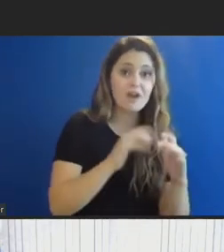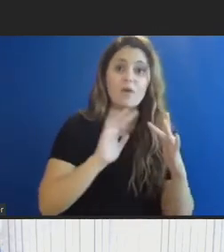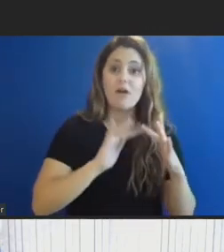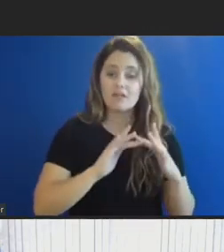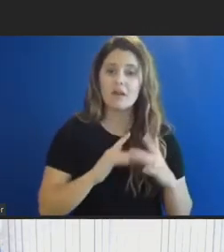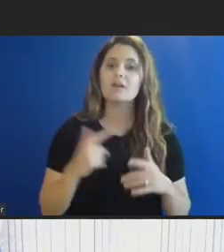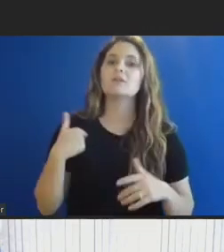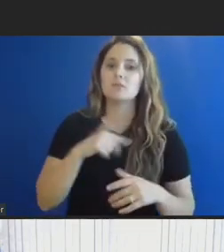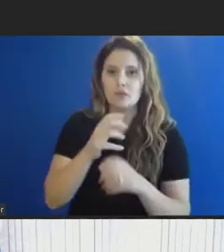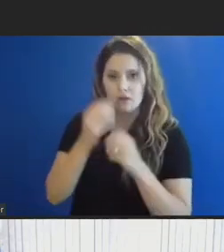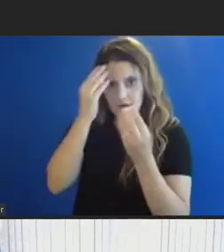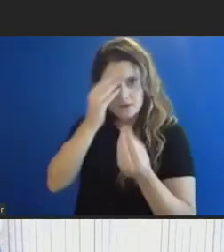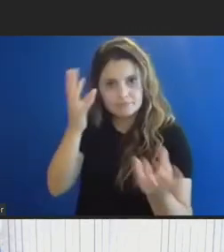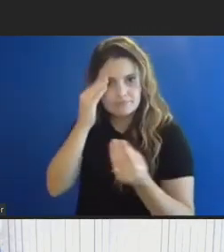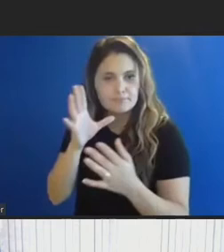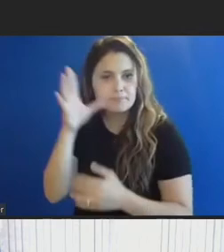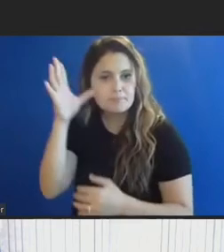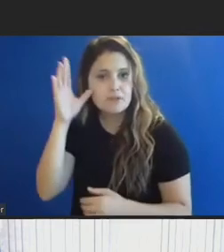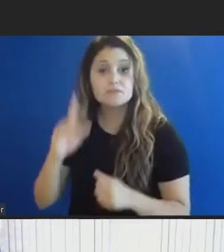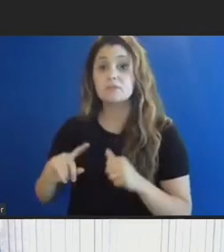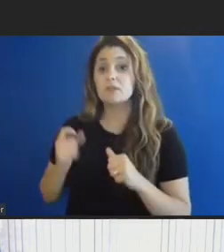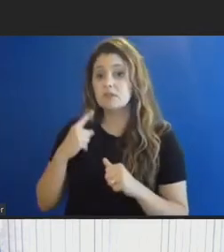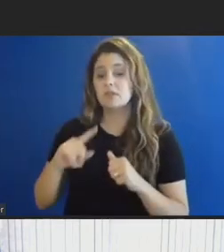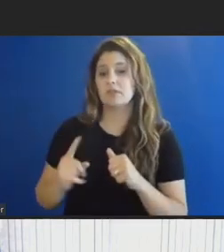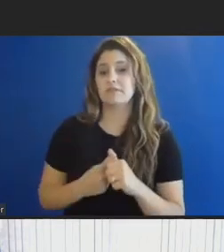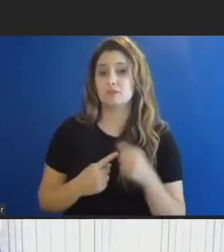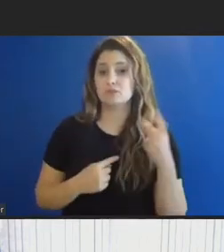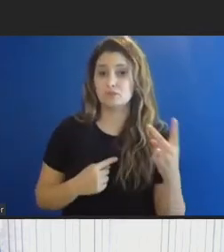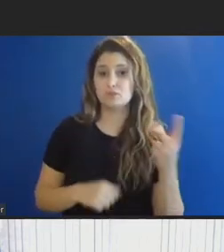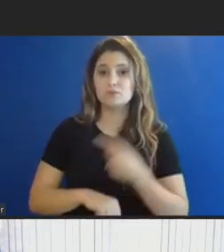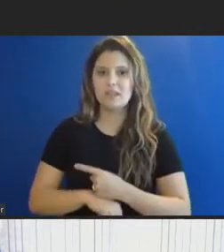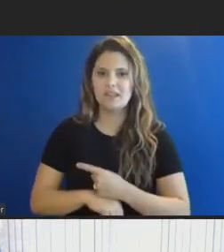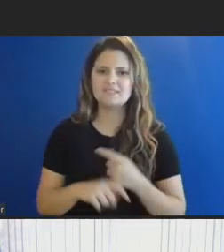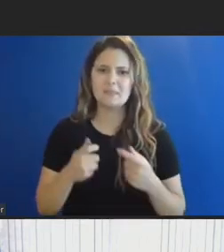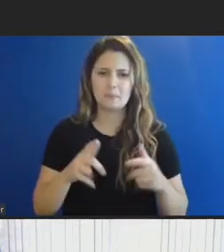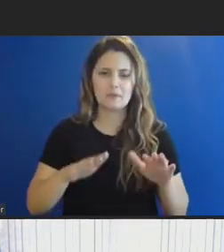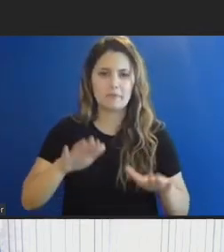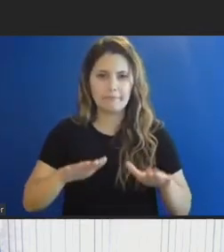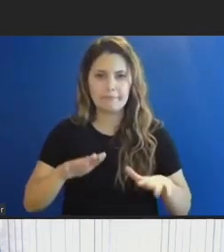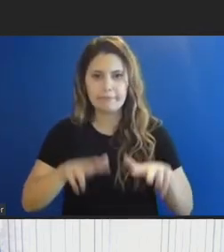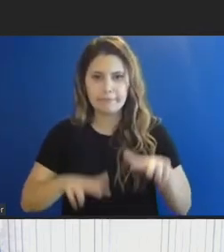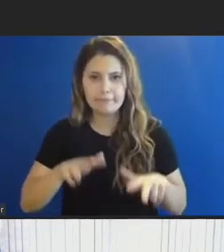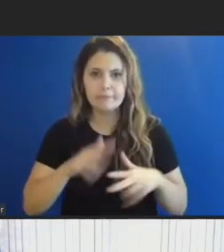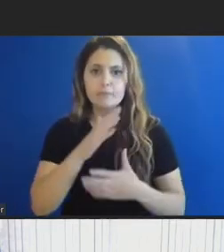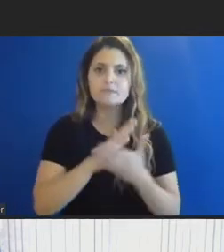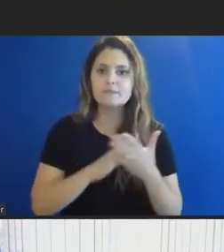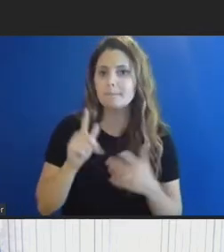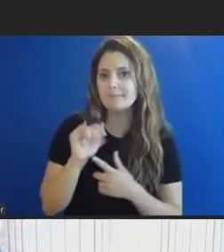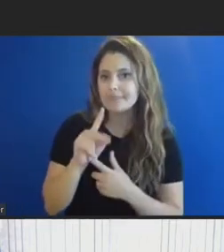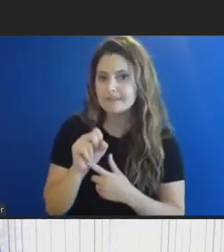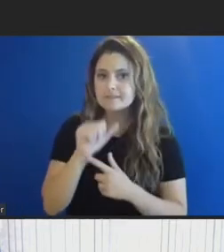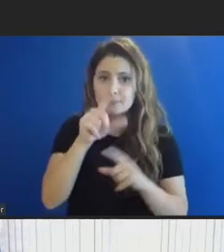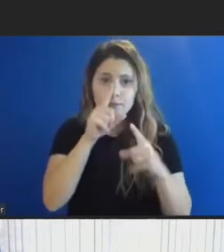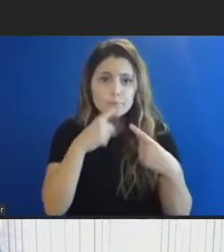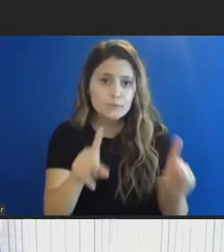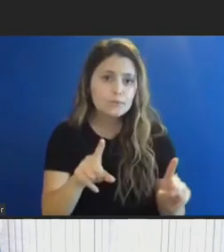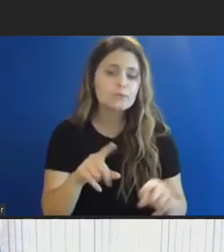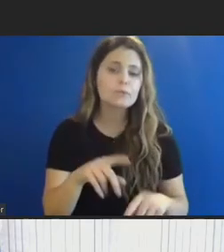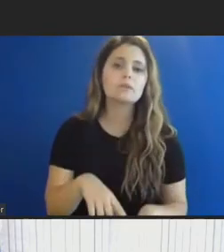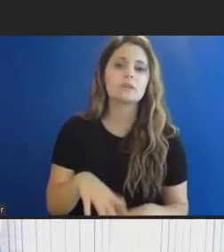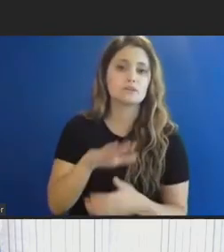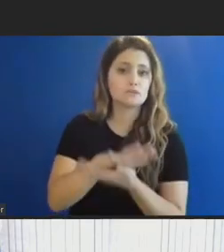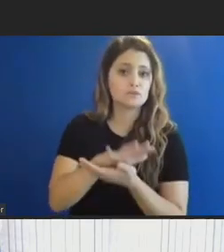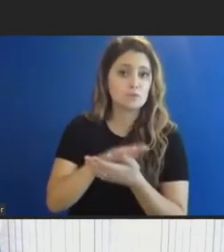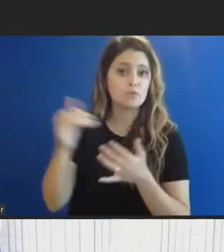getting information out to parents. The first 2 days were a little bit bumpy with some of those links, and our school volume